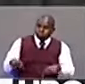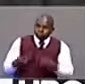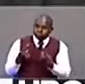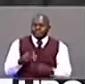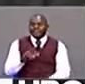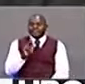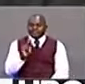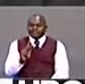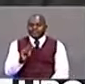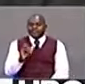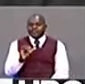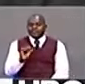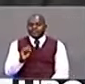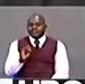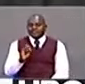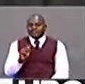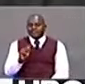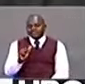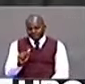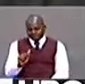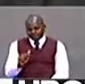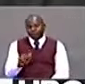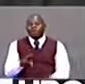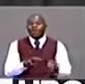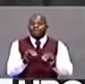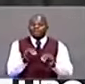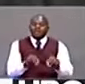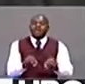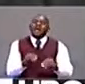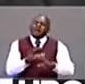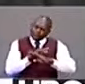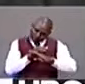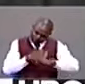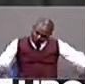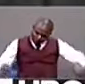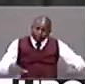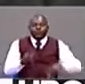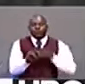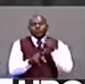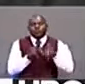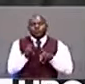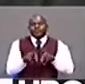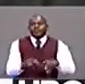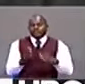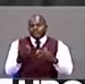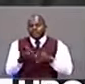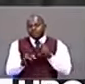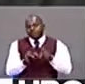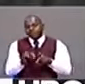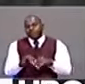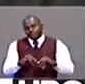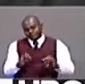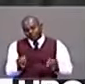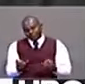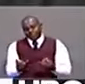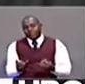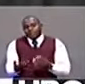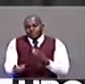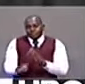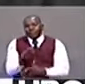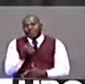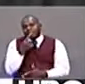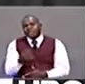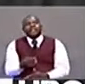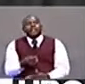Kisita was a management one, and it had nothing to do with the people. It is now that some people are trying to come up and